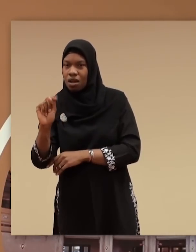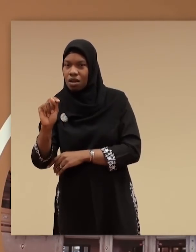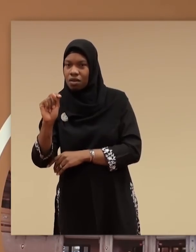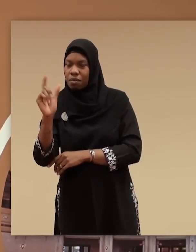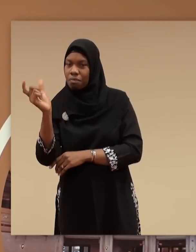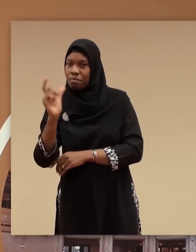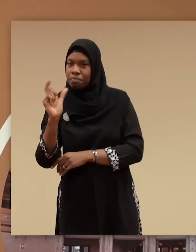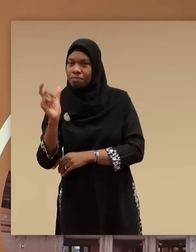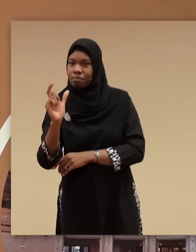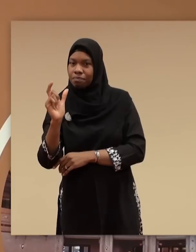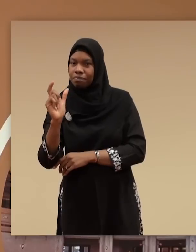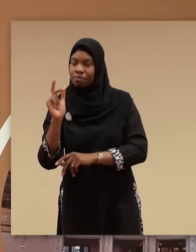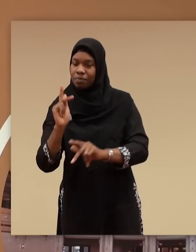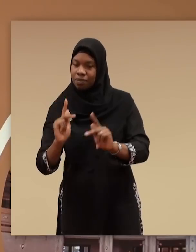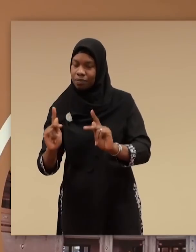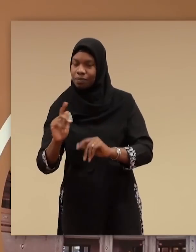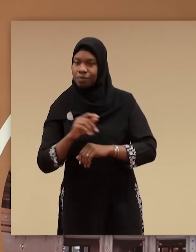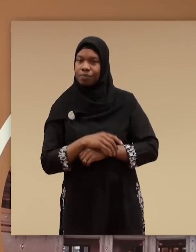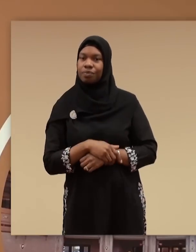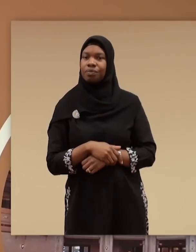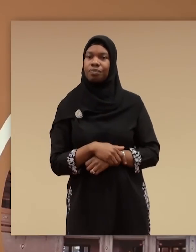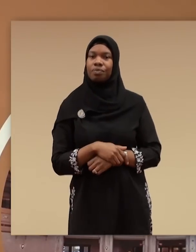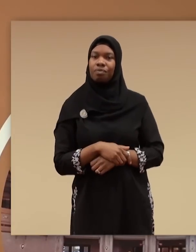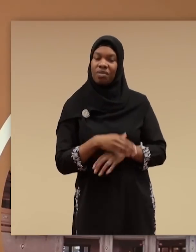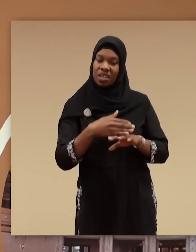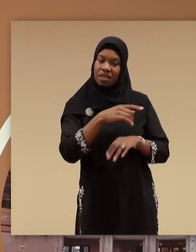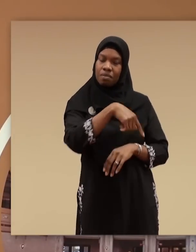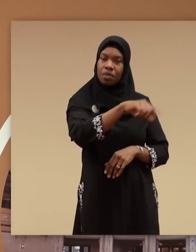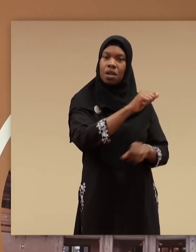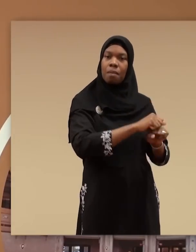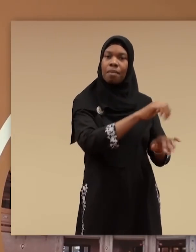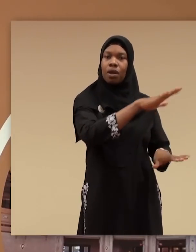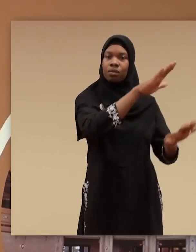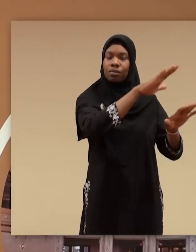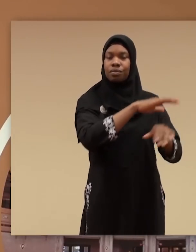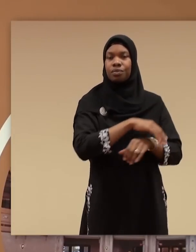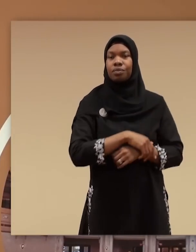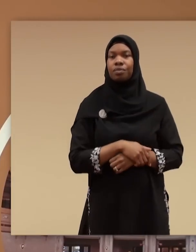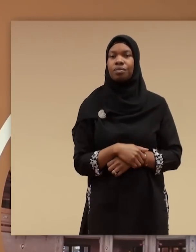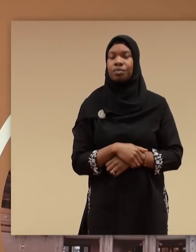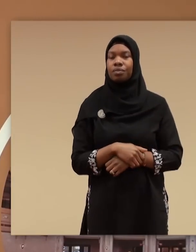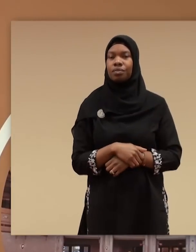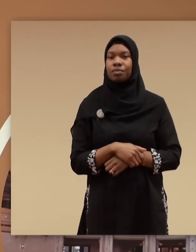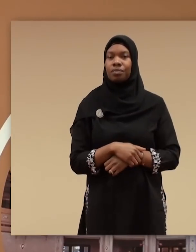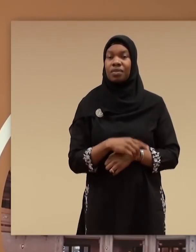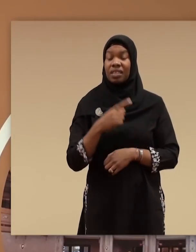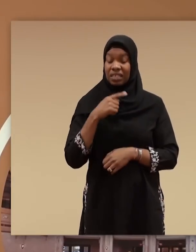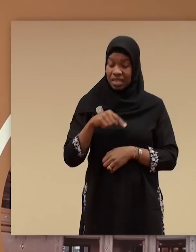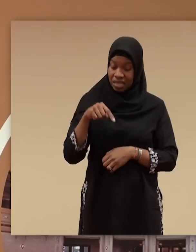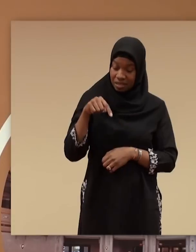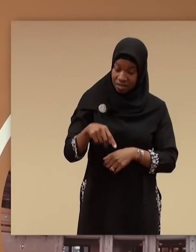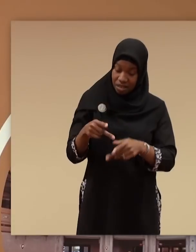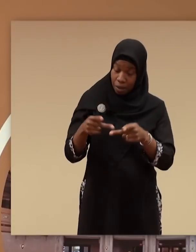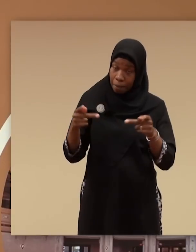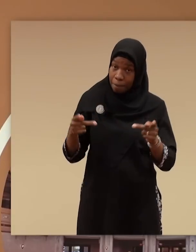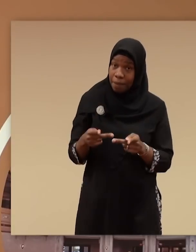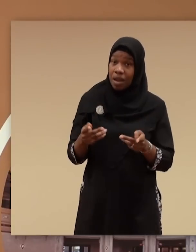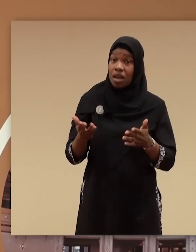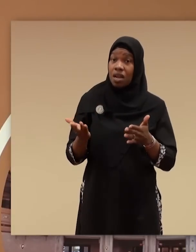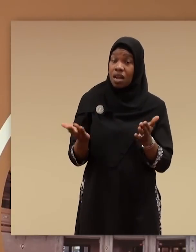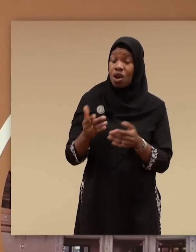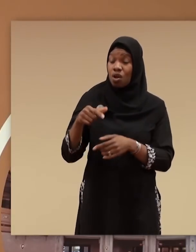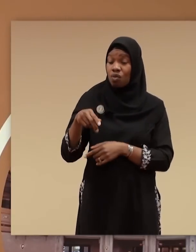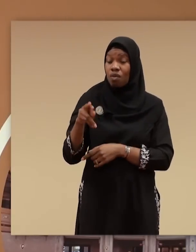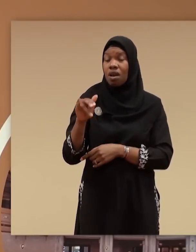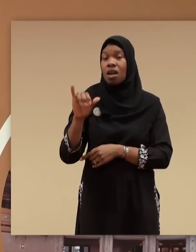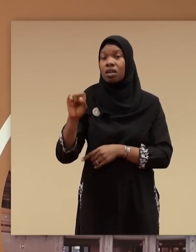his followers, or he told Jabir ibn Abdullah, one of the companions, in this spot Quraysh met